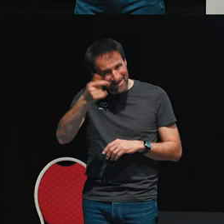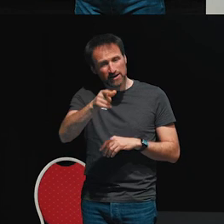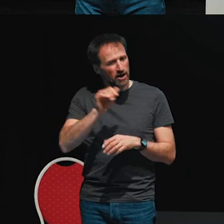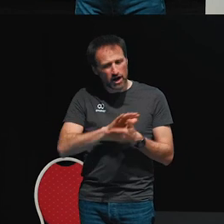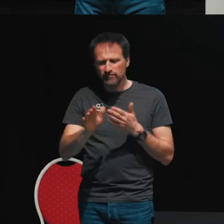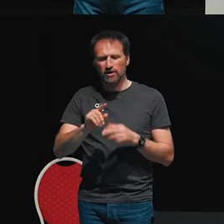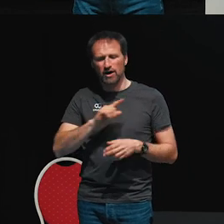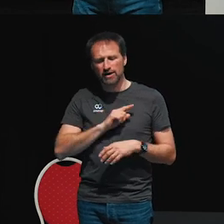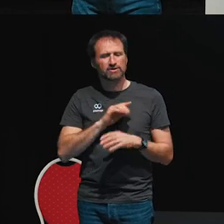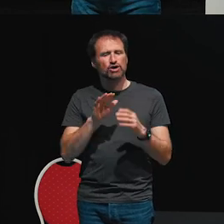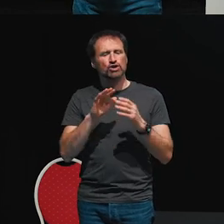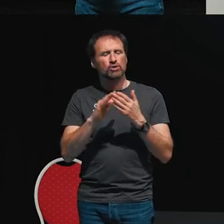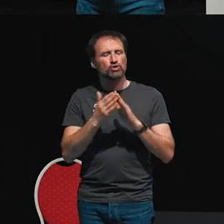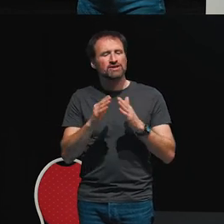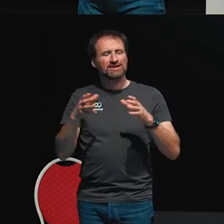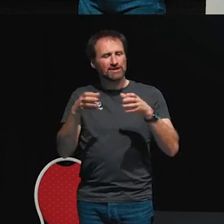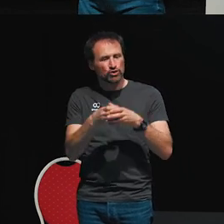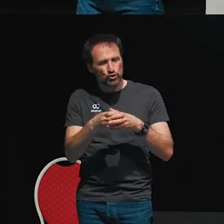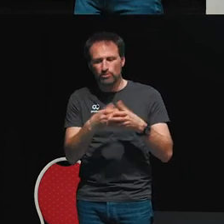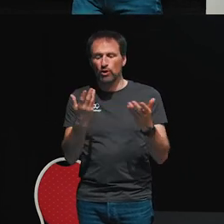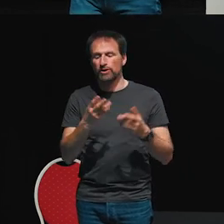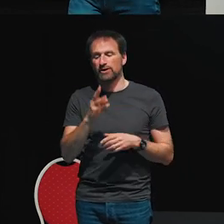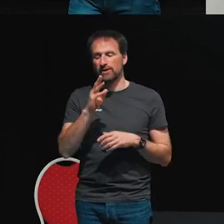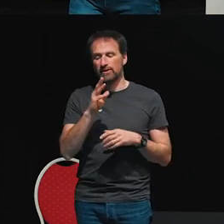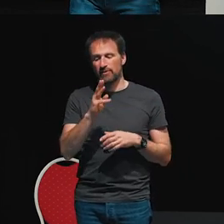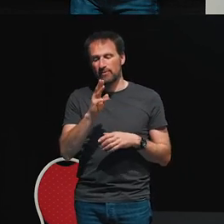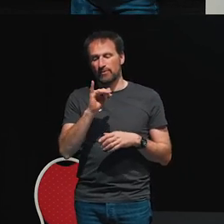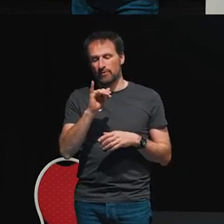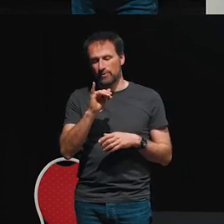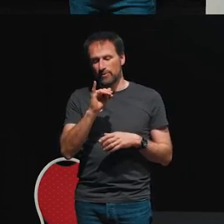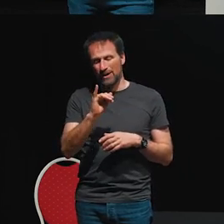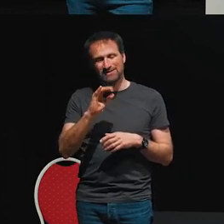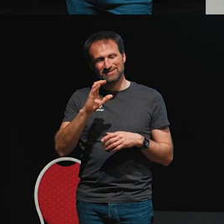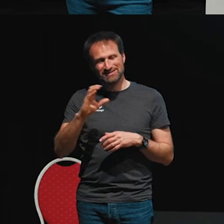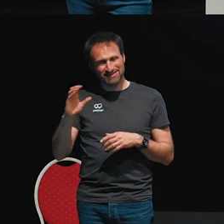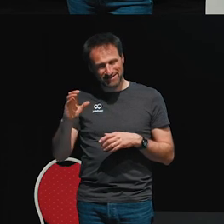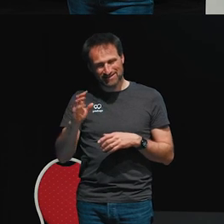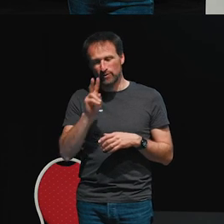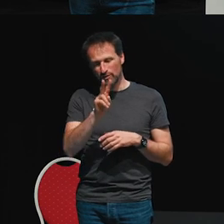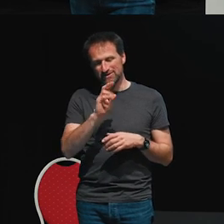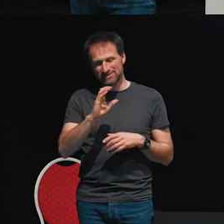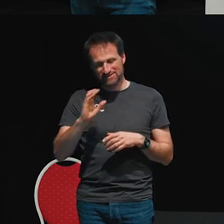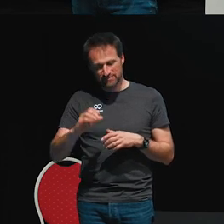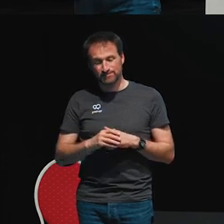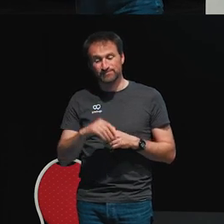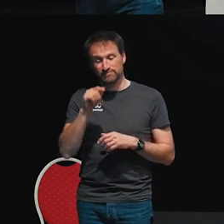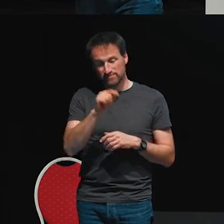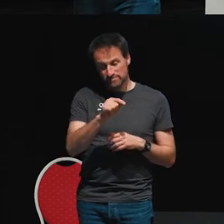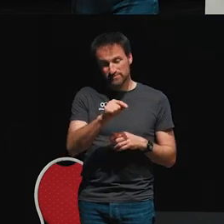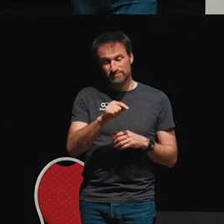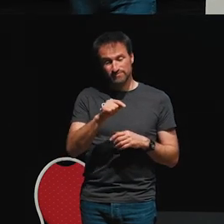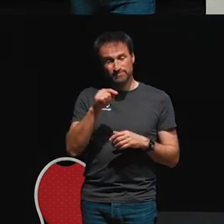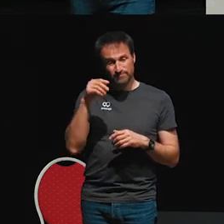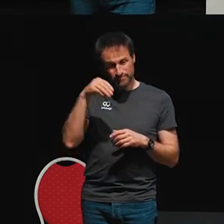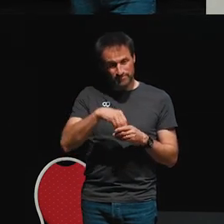community group, or the YCZ. And YCZ is basically a community group to host incubation of ideas. So you can see